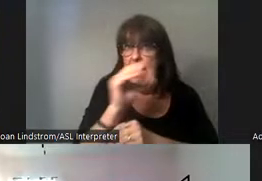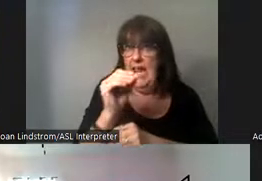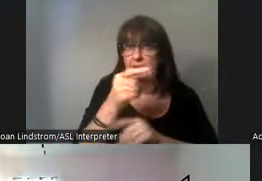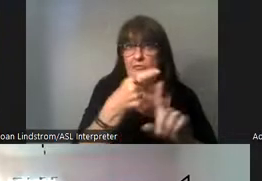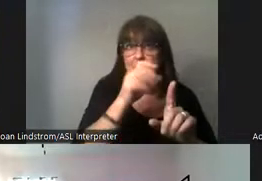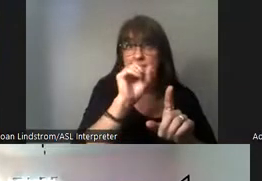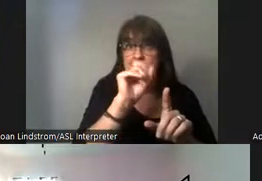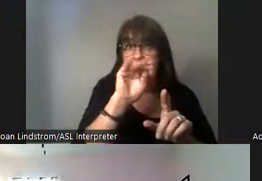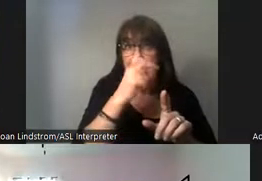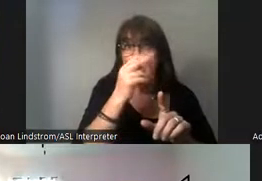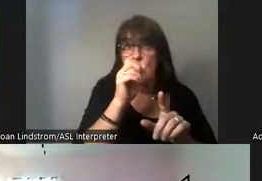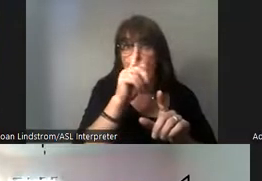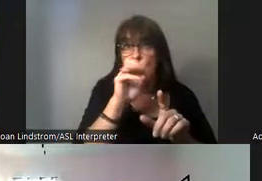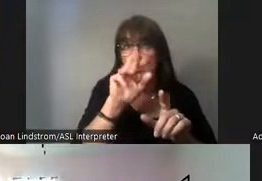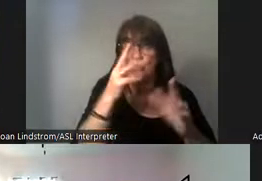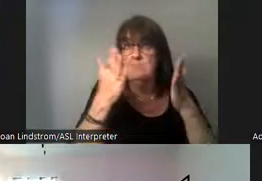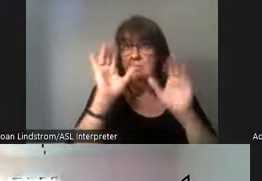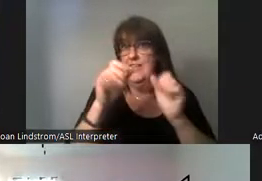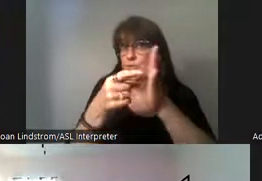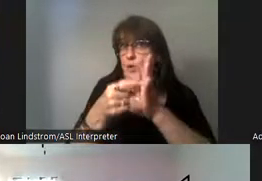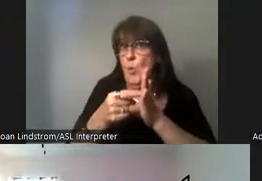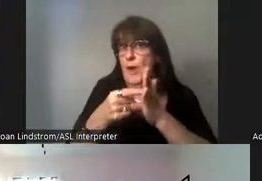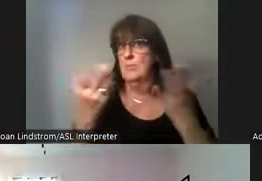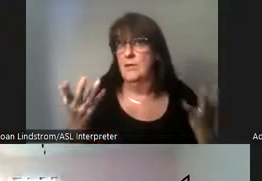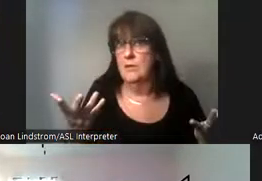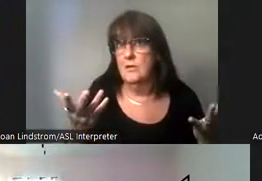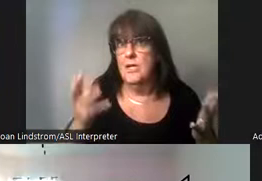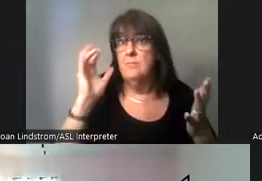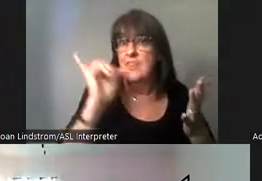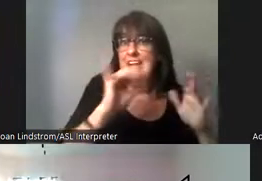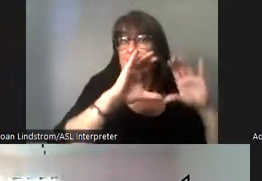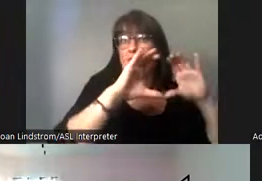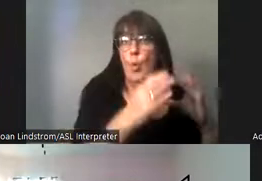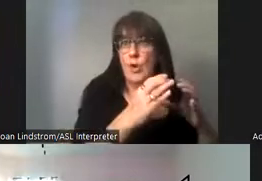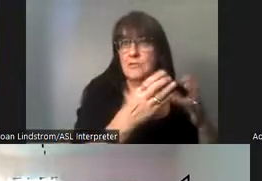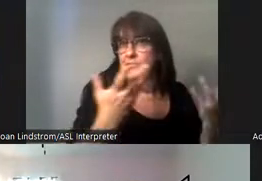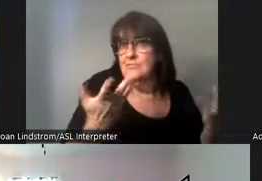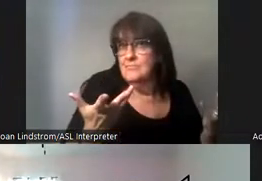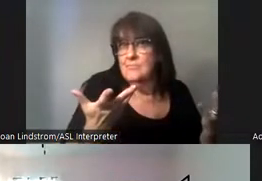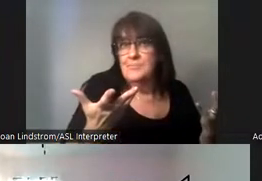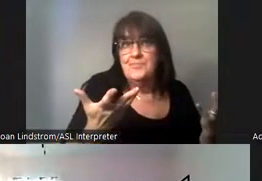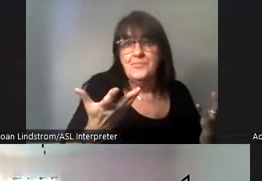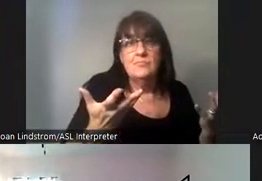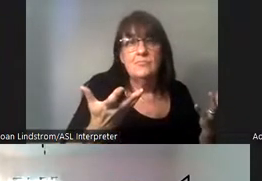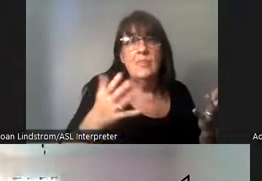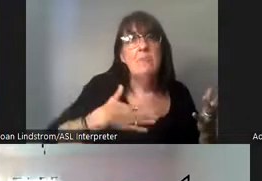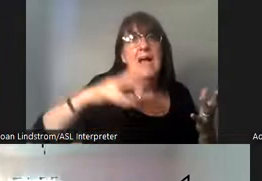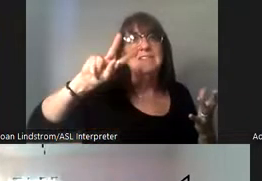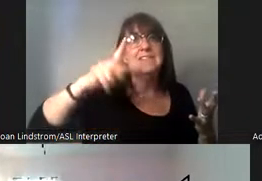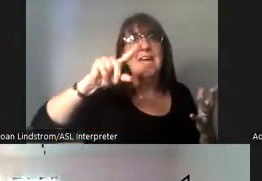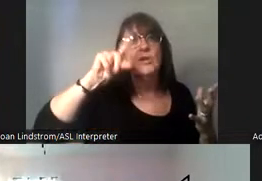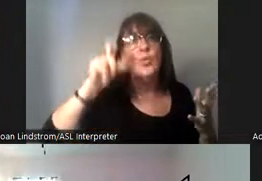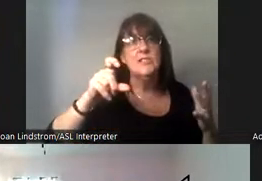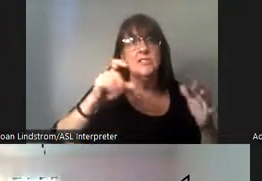could very well be a credential. But currently it's just a course. Right. So, and my second question relates to